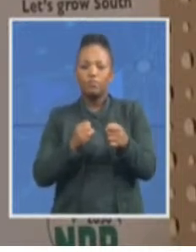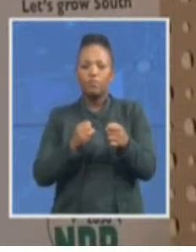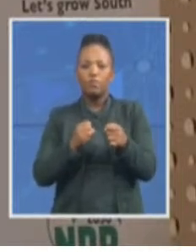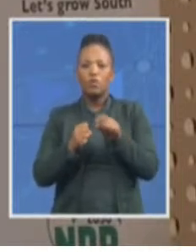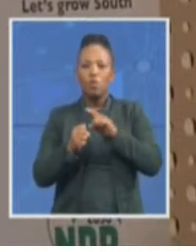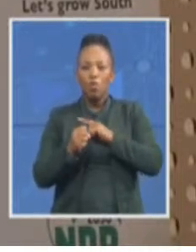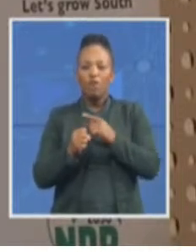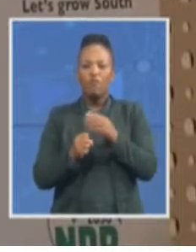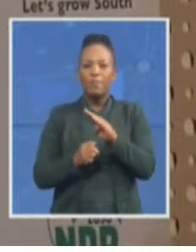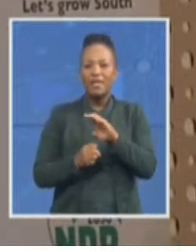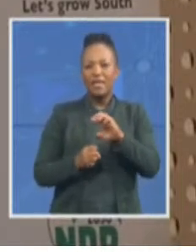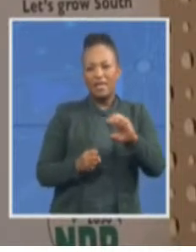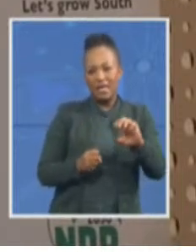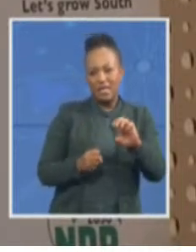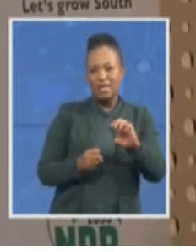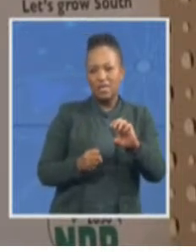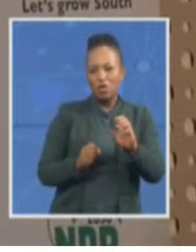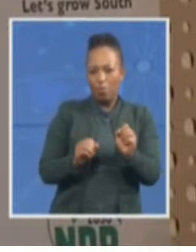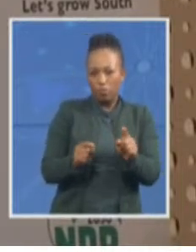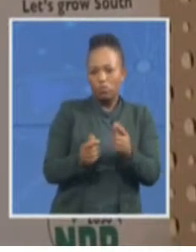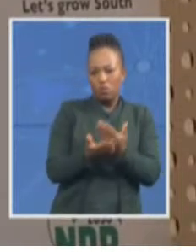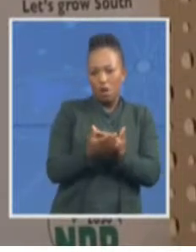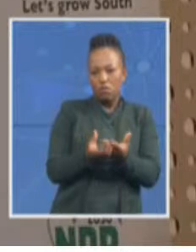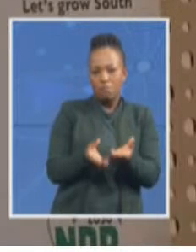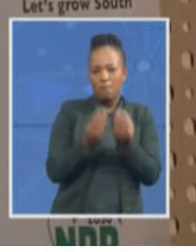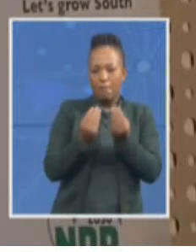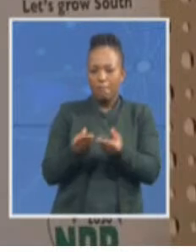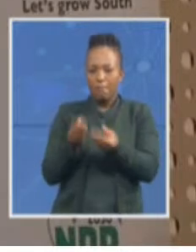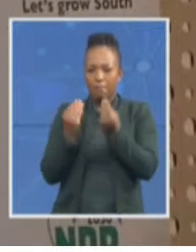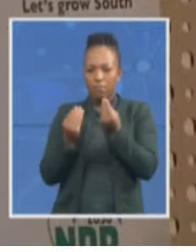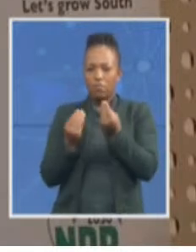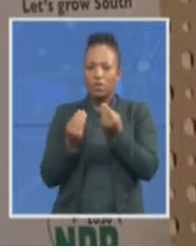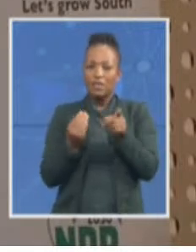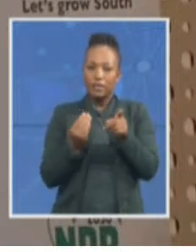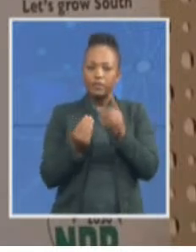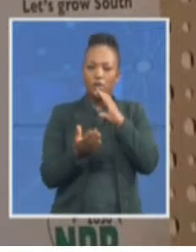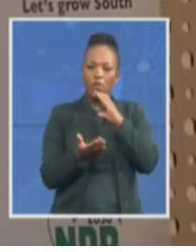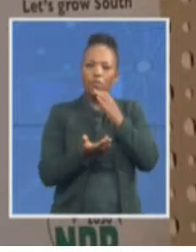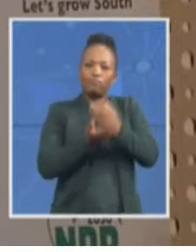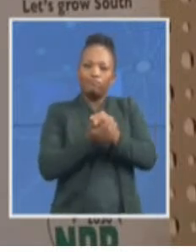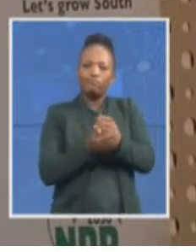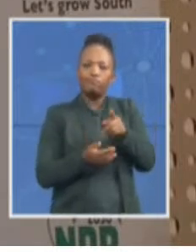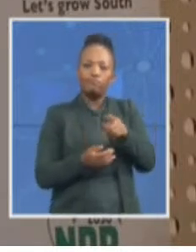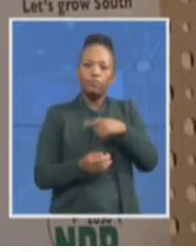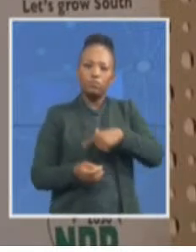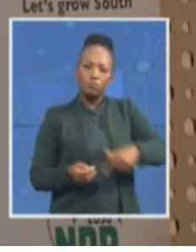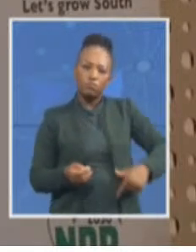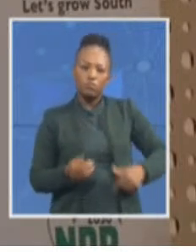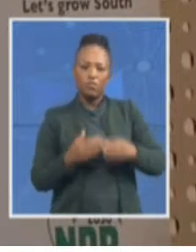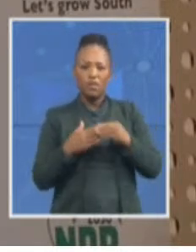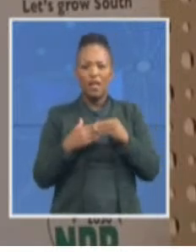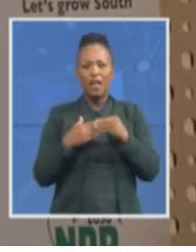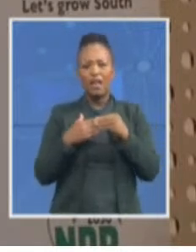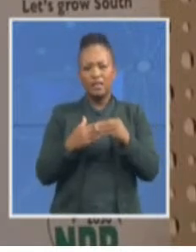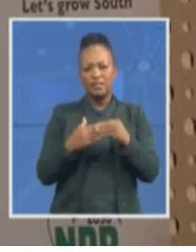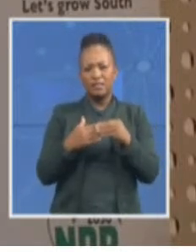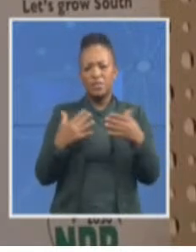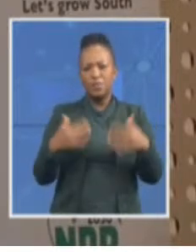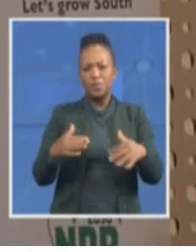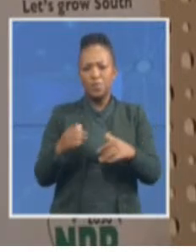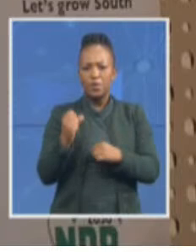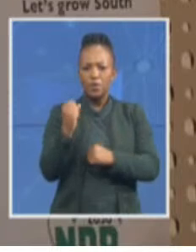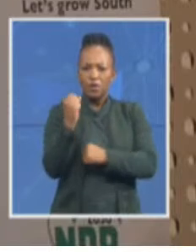opportunities. Again, this is affirmation that the president is leading an infrastructure-led economic recovery.